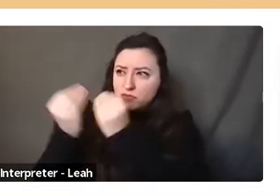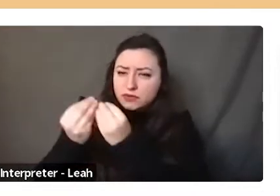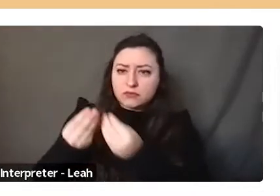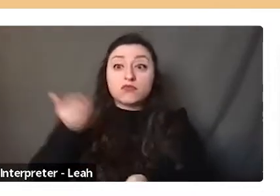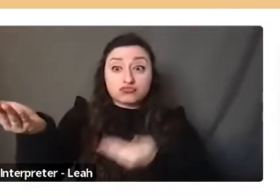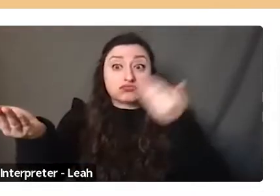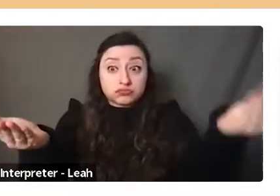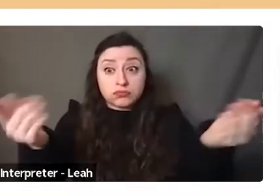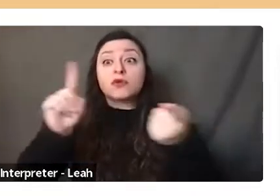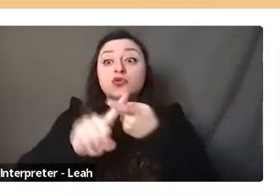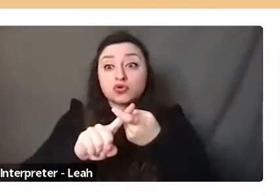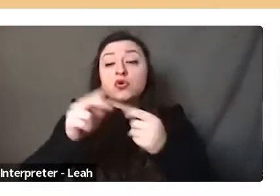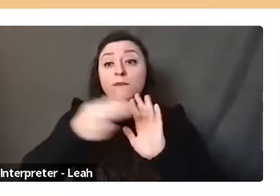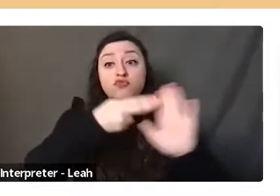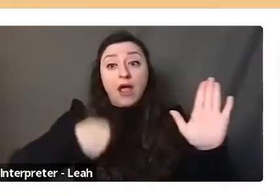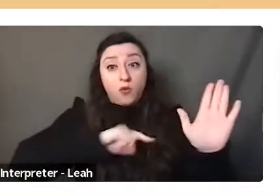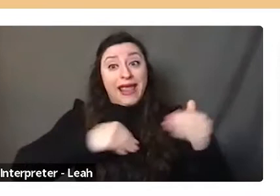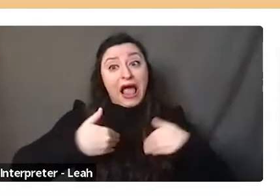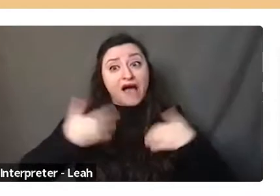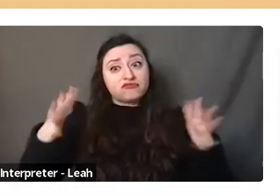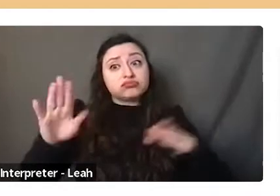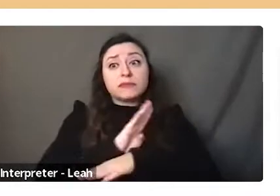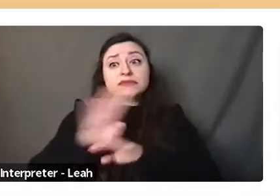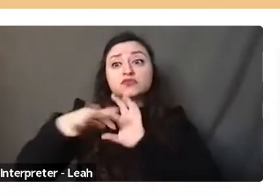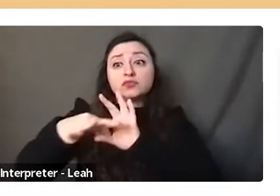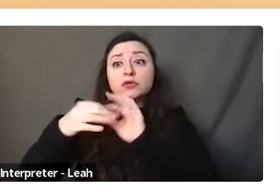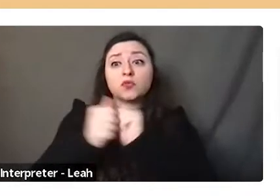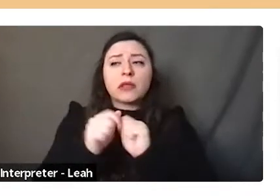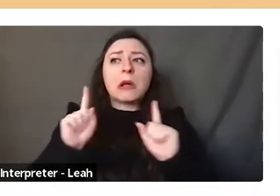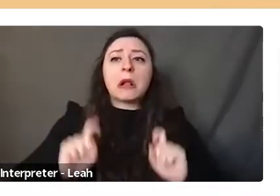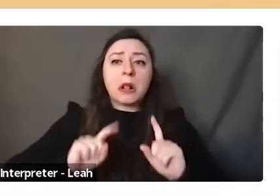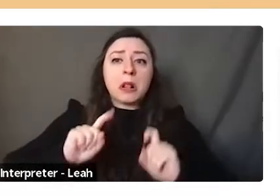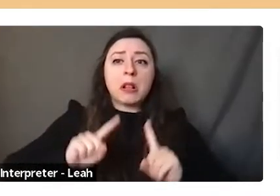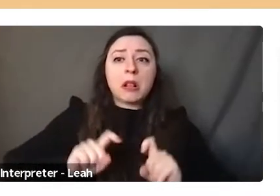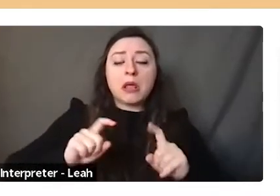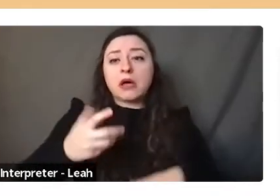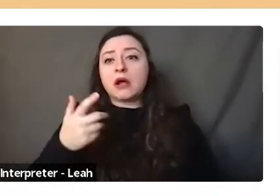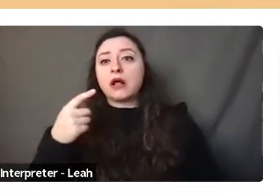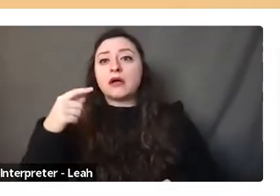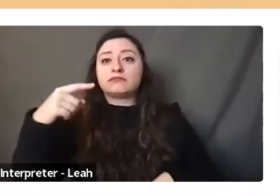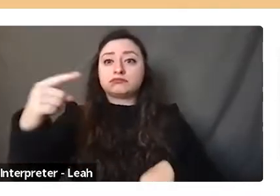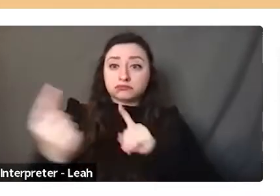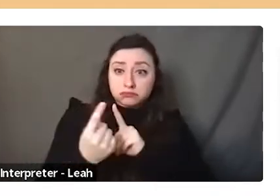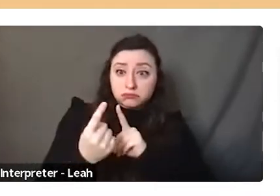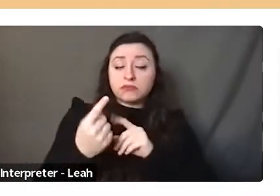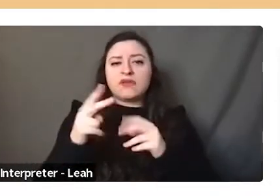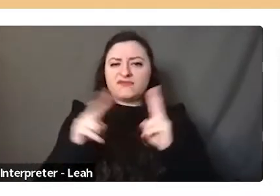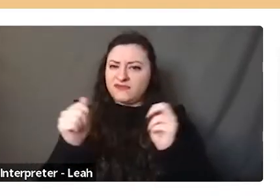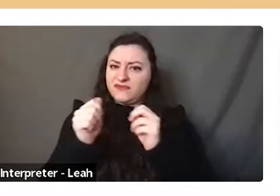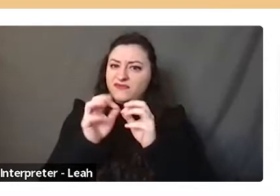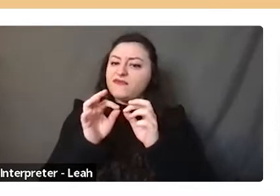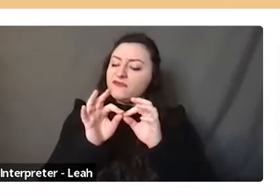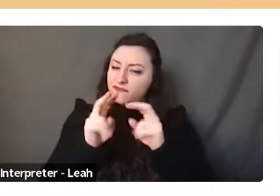that we had a relationship with and kind of tested them out as a field research and came back to Stand with very key questions